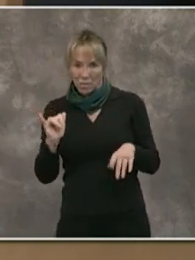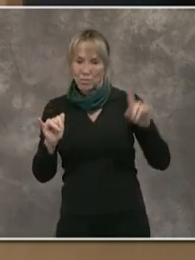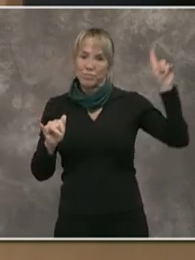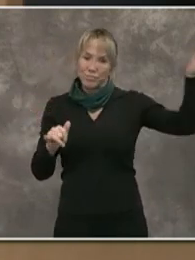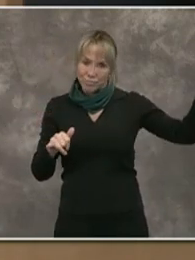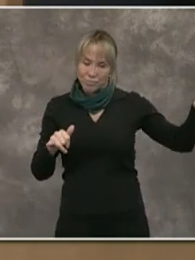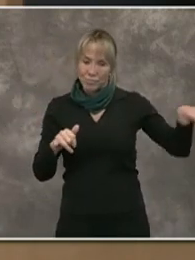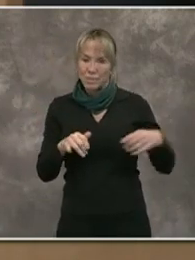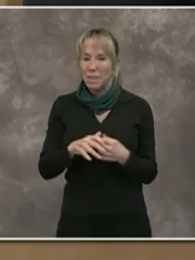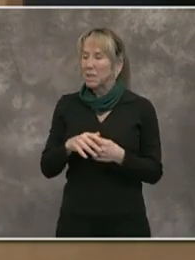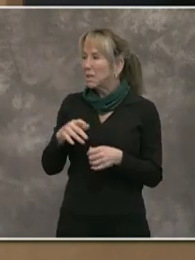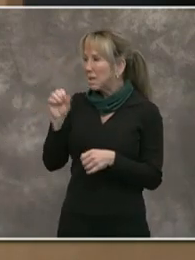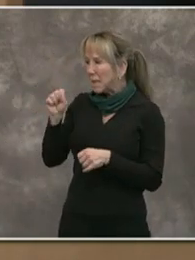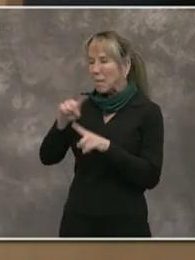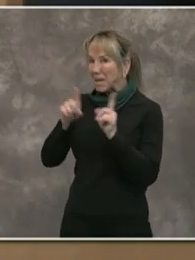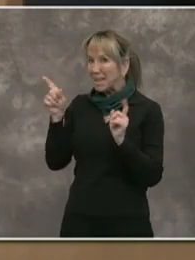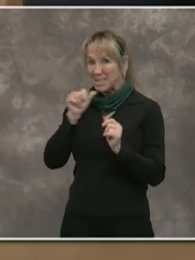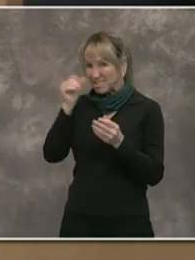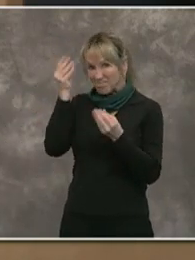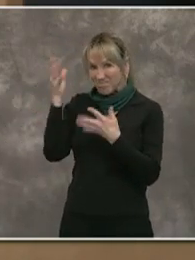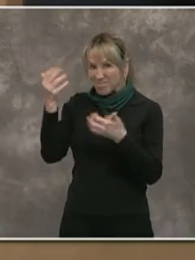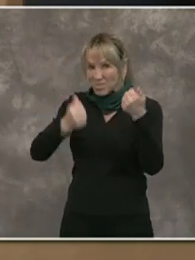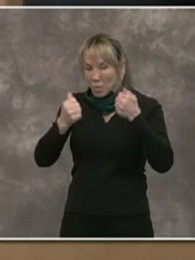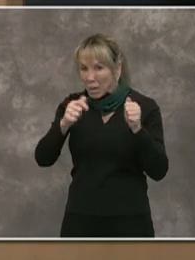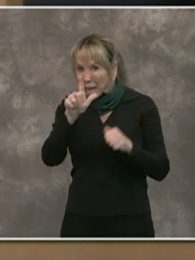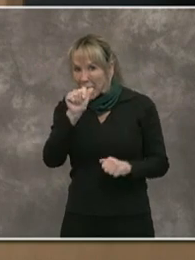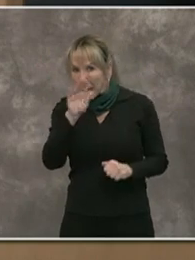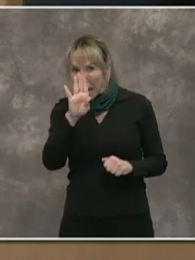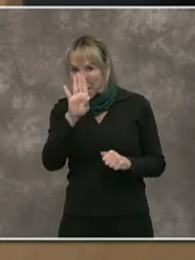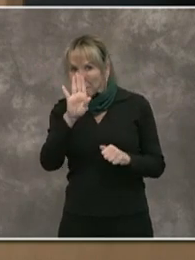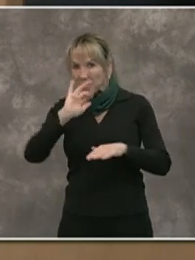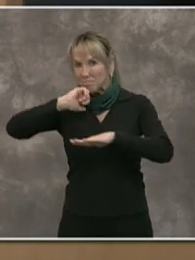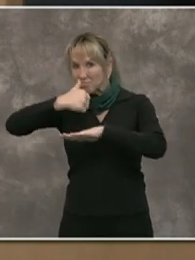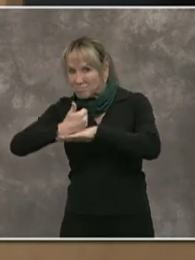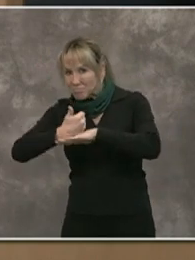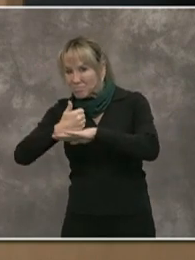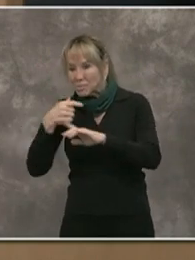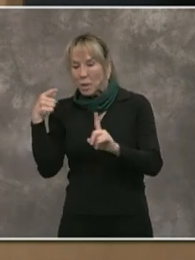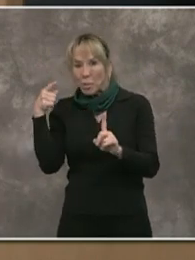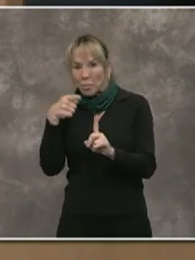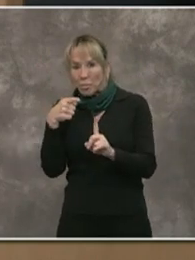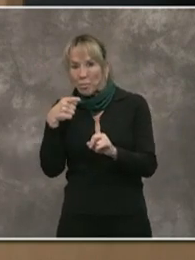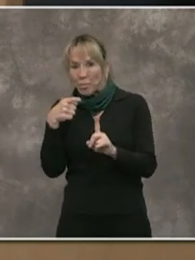Right, but they didn't tell you which lab developed the point-of-care test?